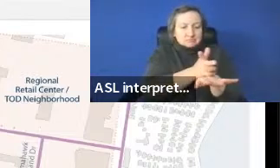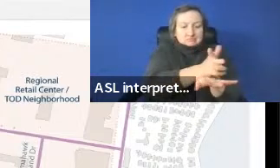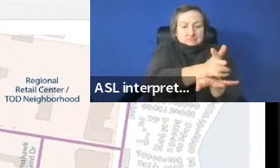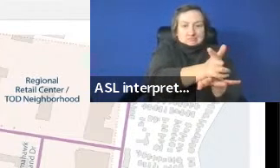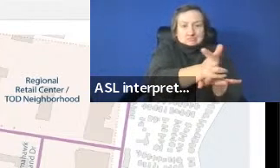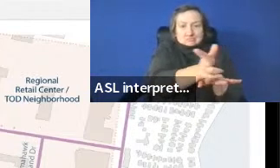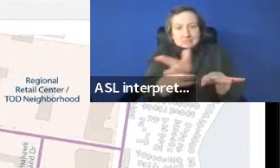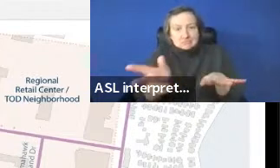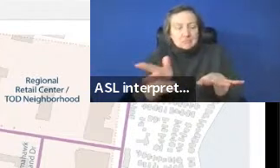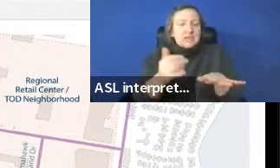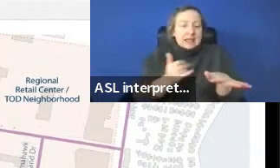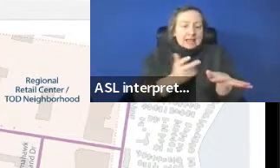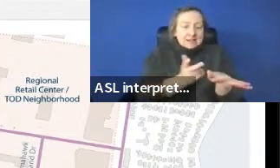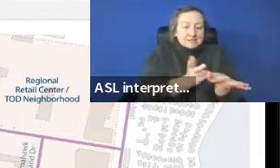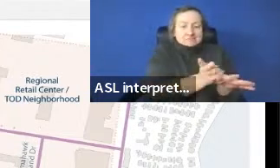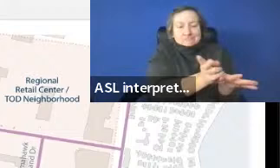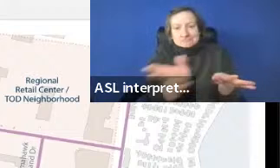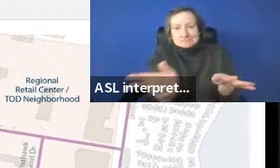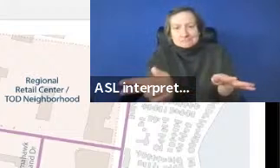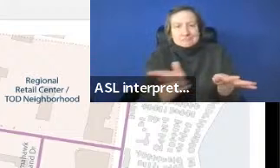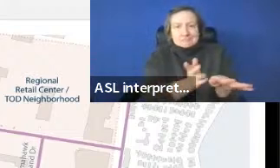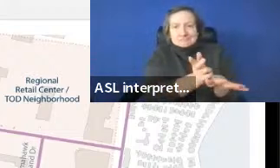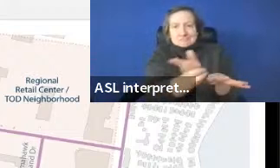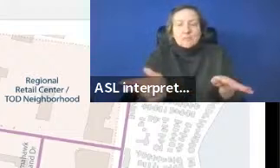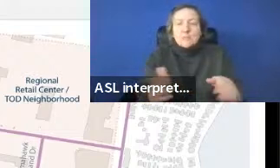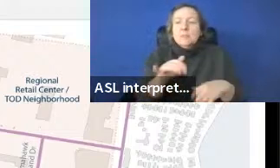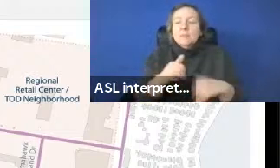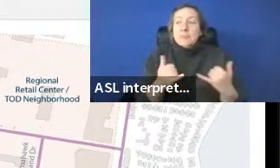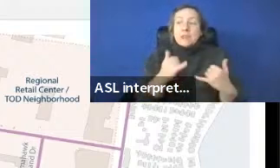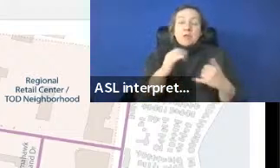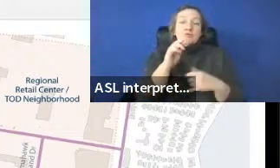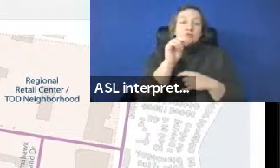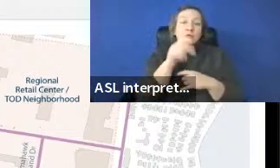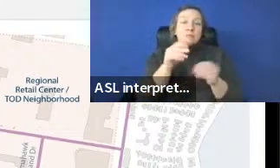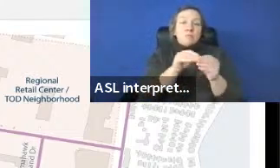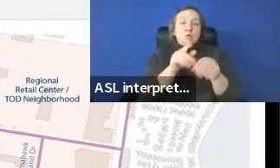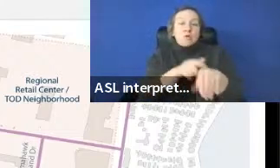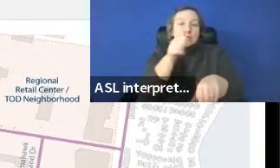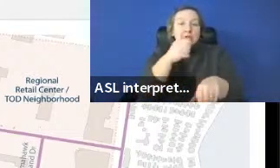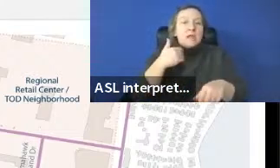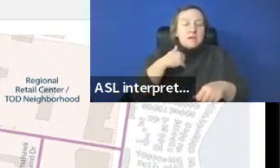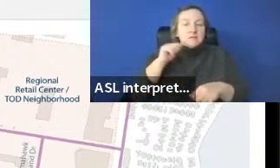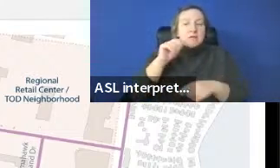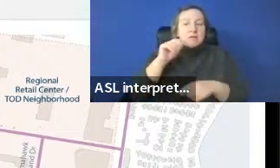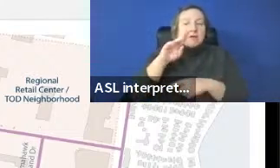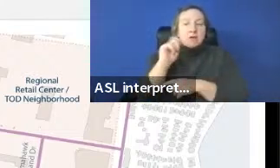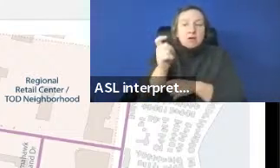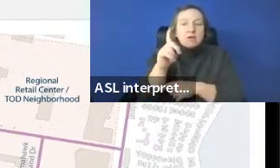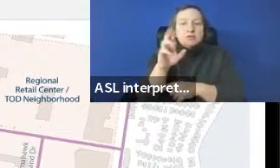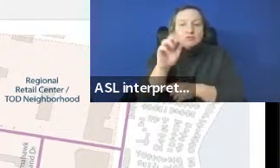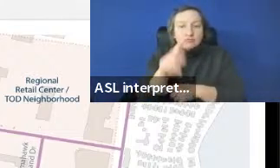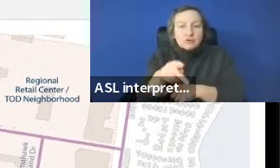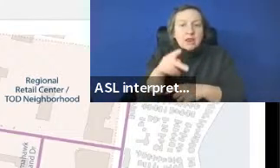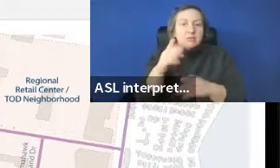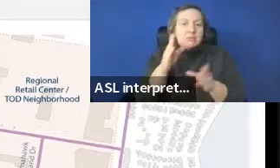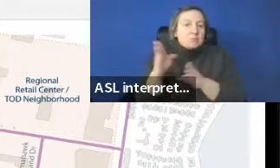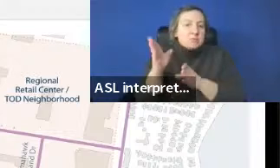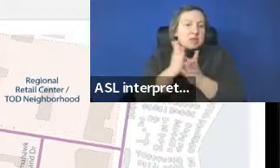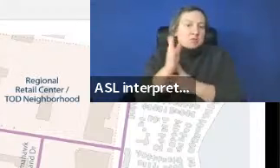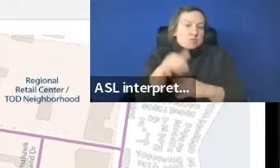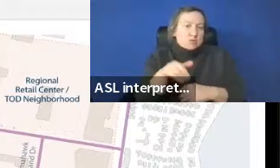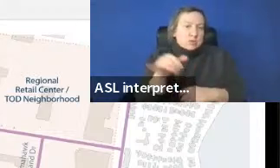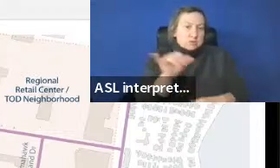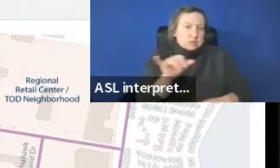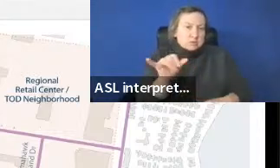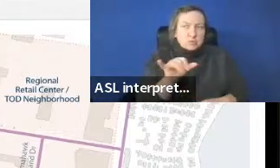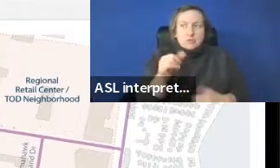longer, and we have auxiliary lanes that we're planning through this section as well. And we still